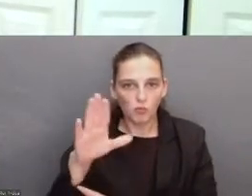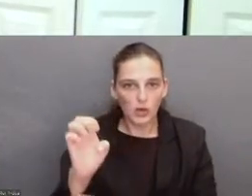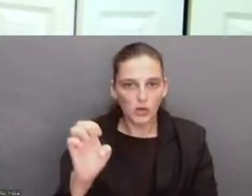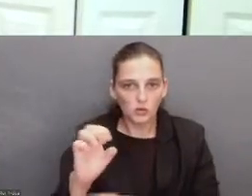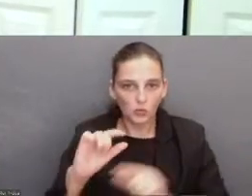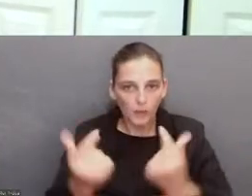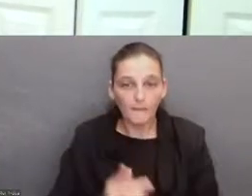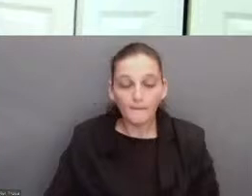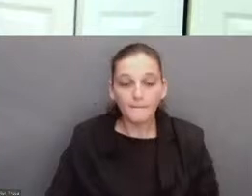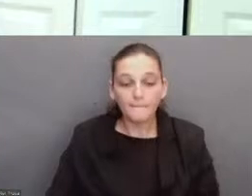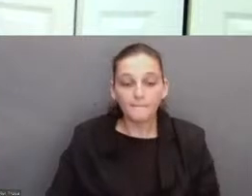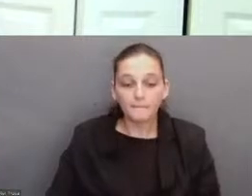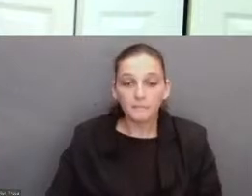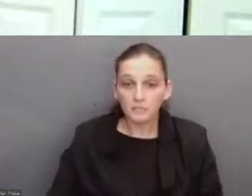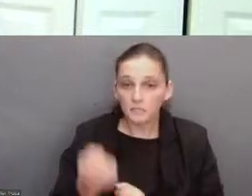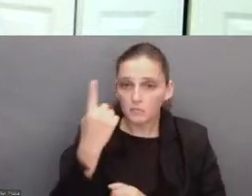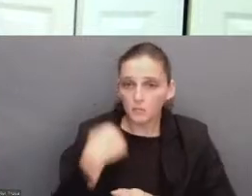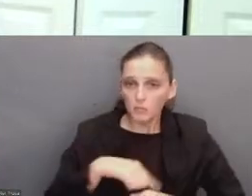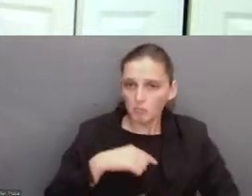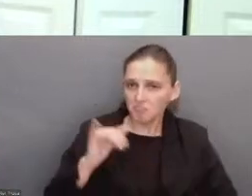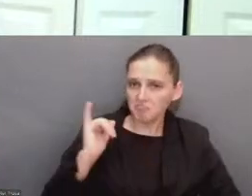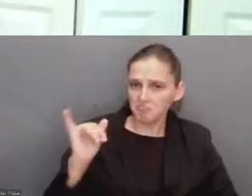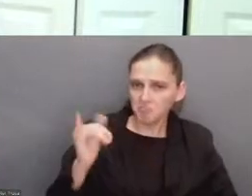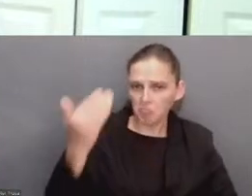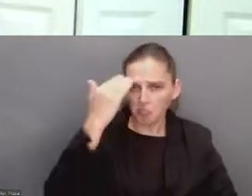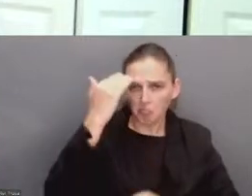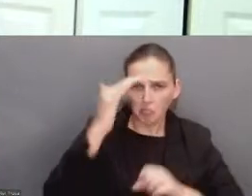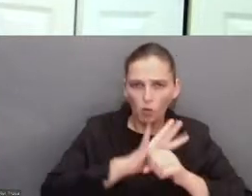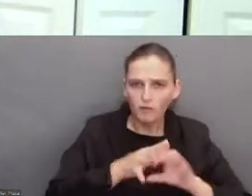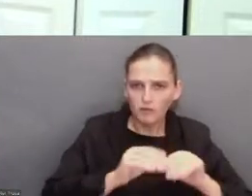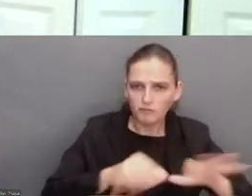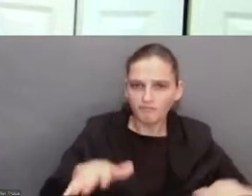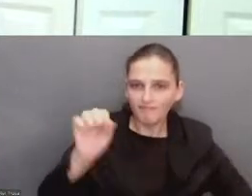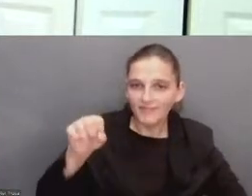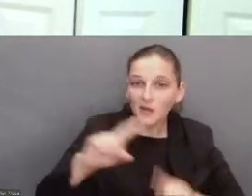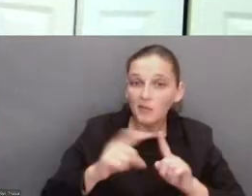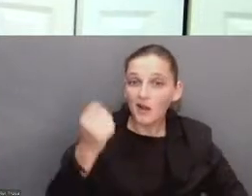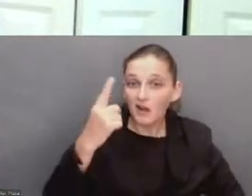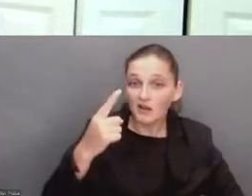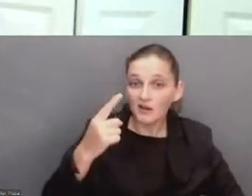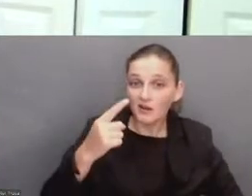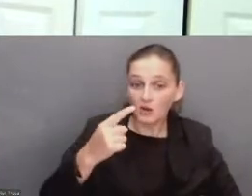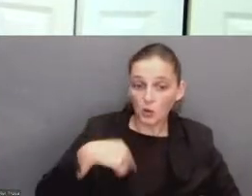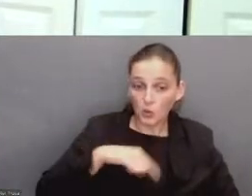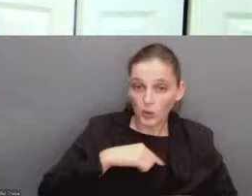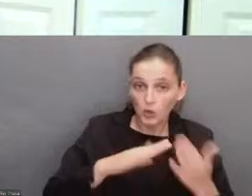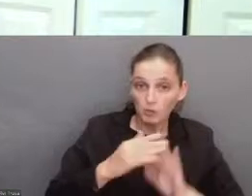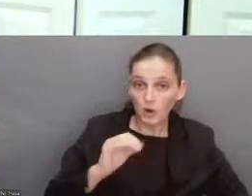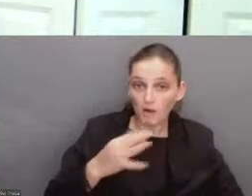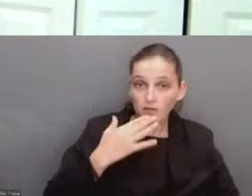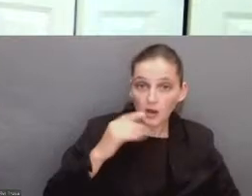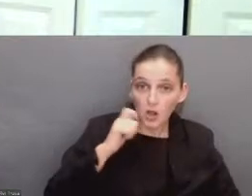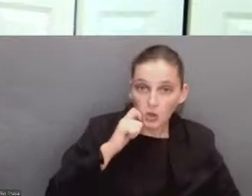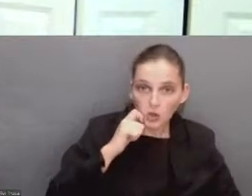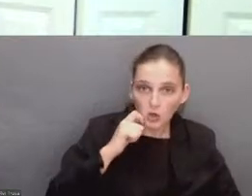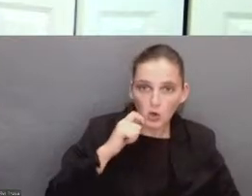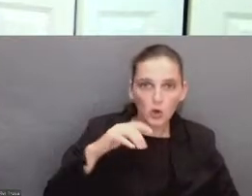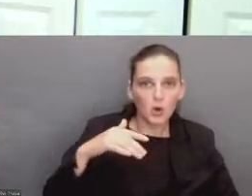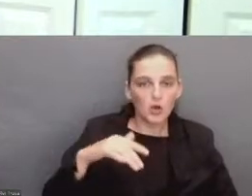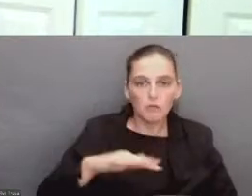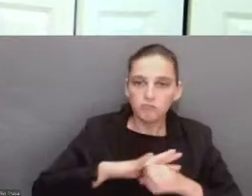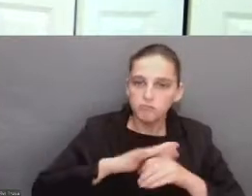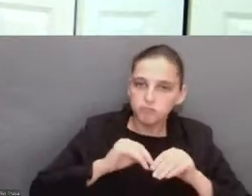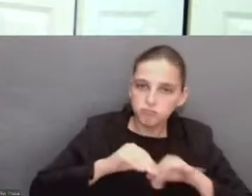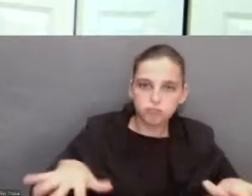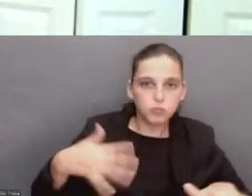as a syndemic, but we believe for communities of color, it is a syndemic on steroids. The findings that we